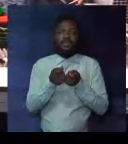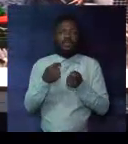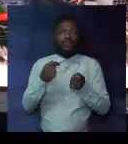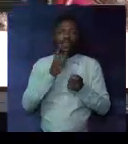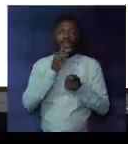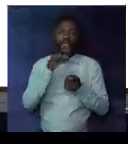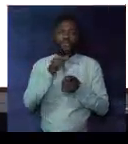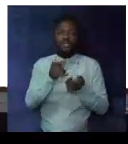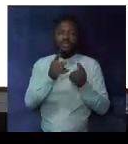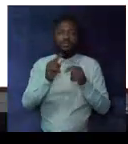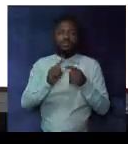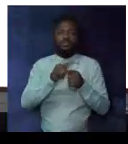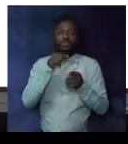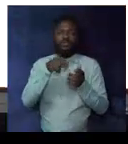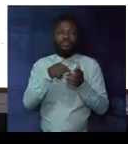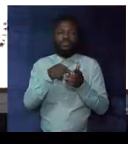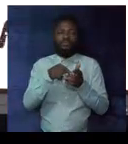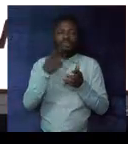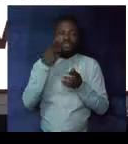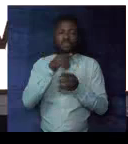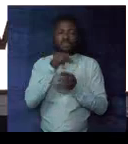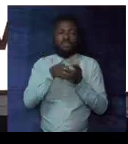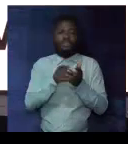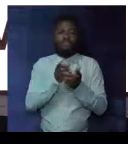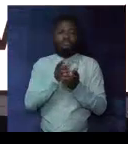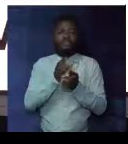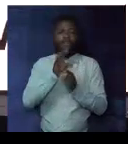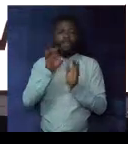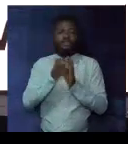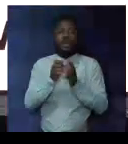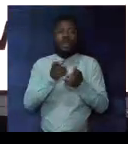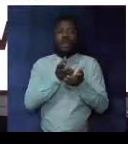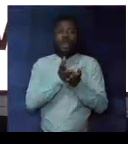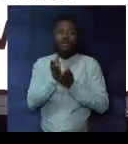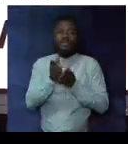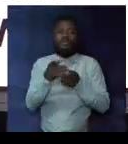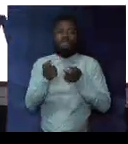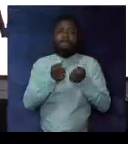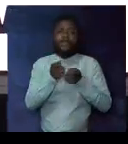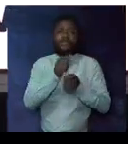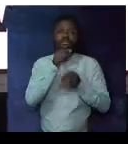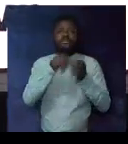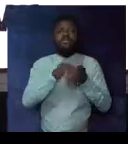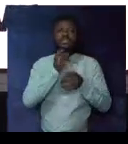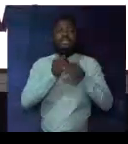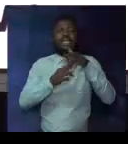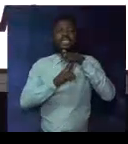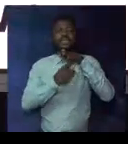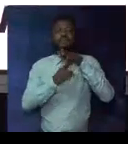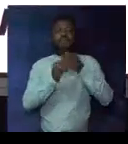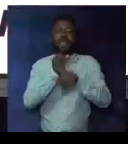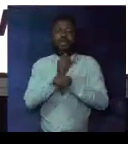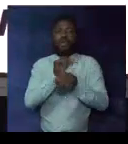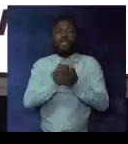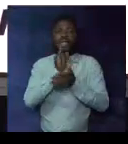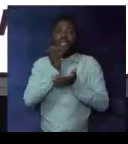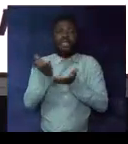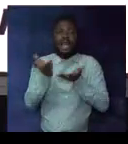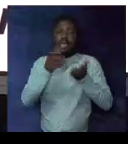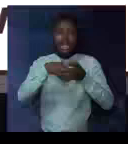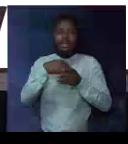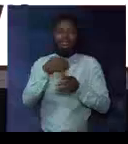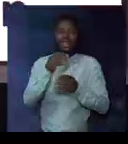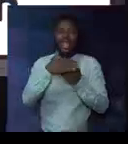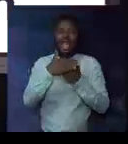We are still coming to look at this picture again. Corrective maintenance This is repair work that is carried